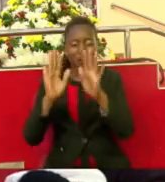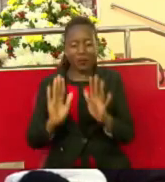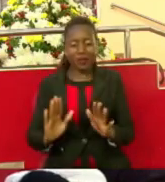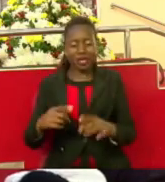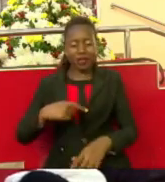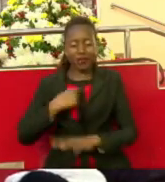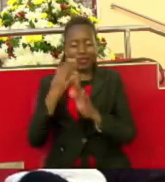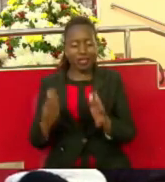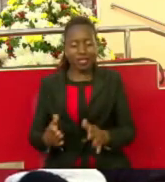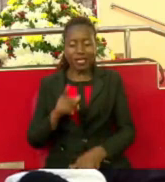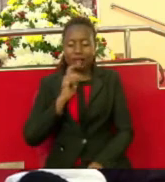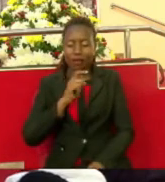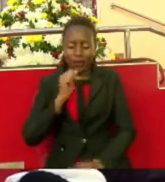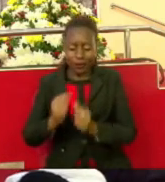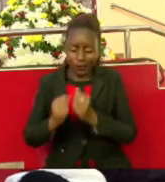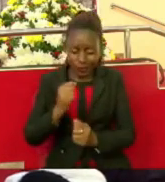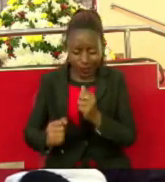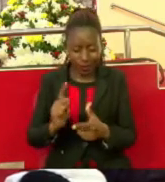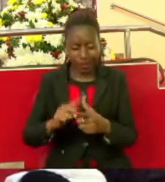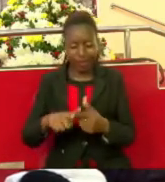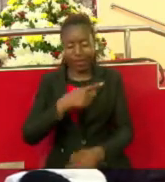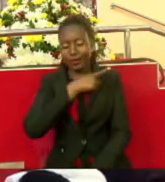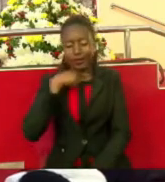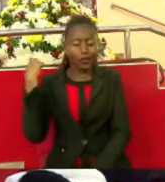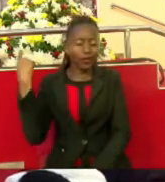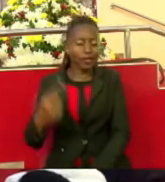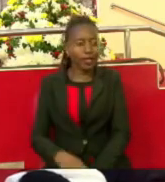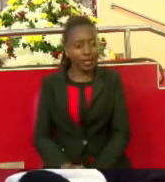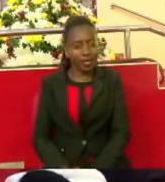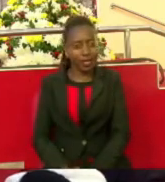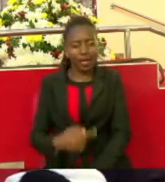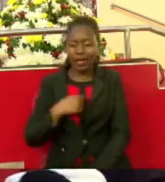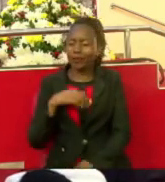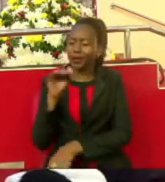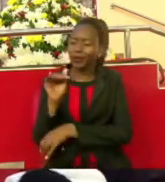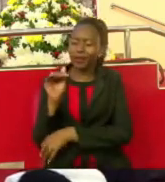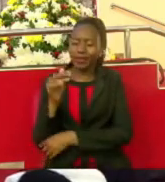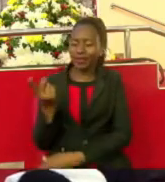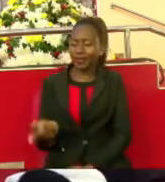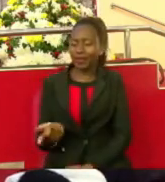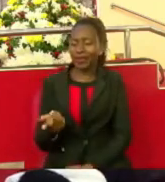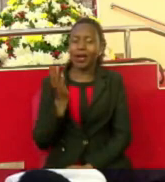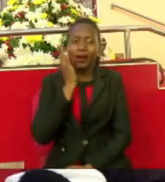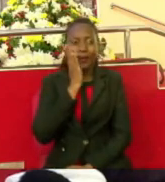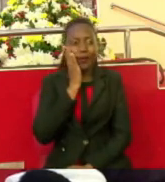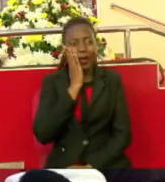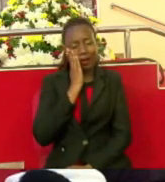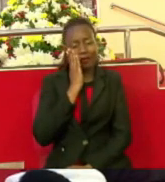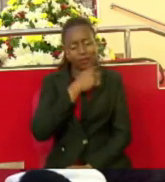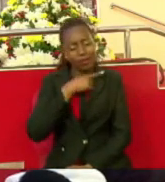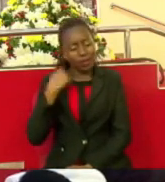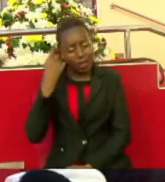slaughtered. And I'm asking, Mom, you don't slaughter for us.